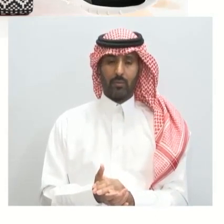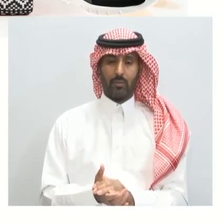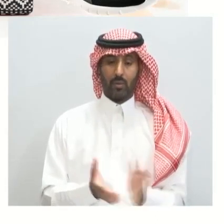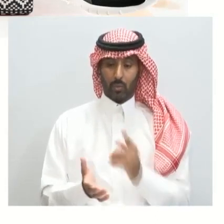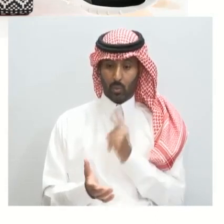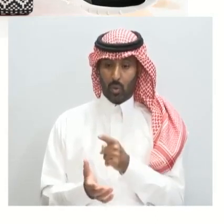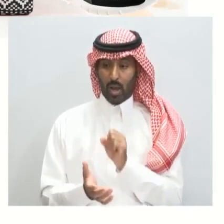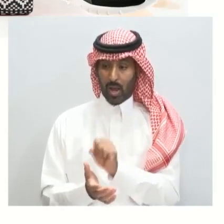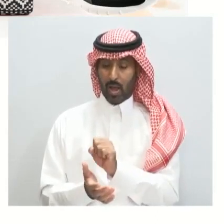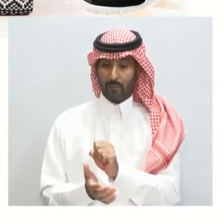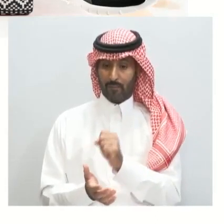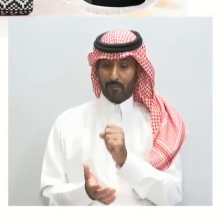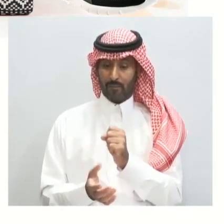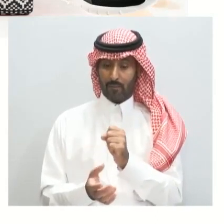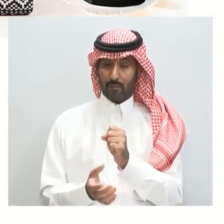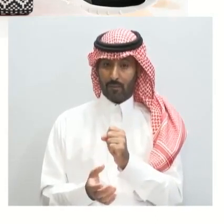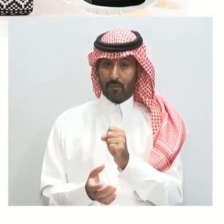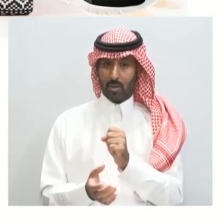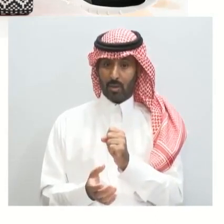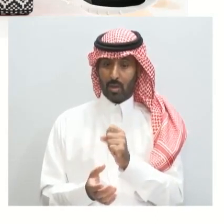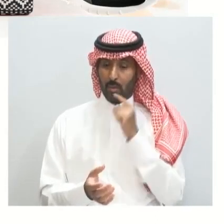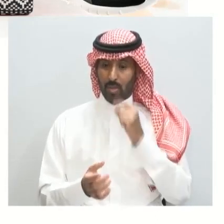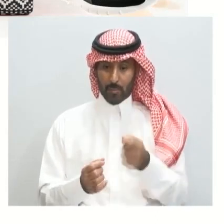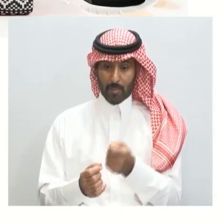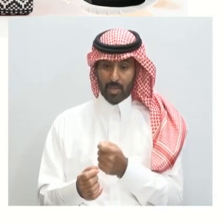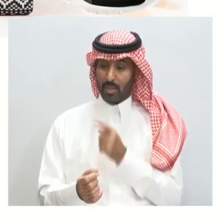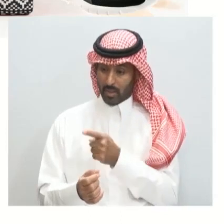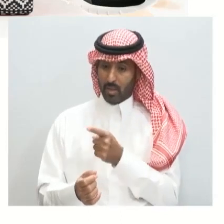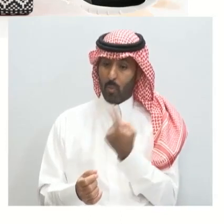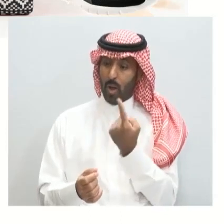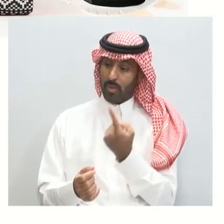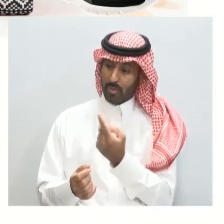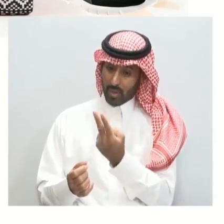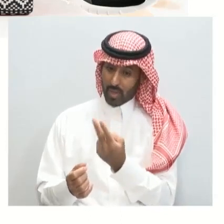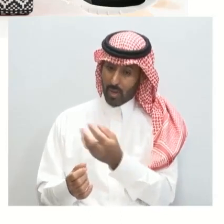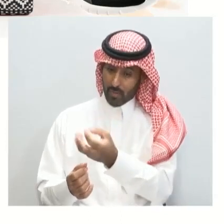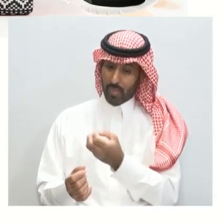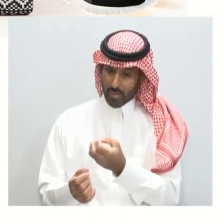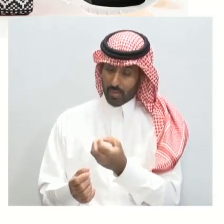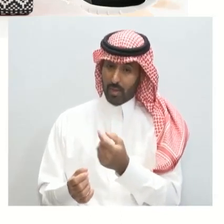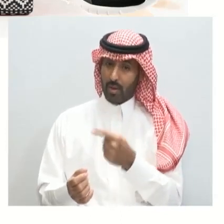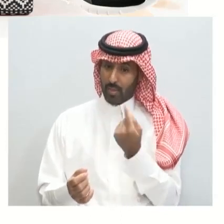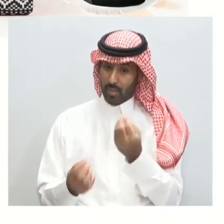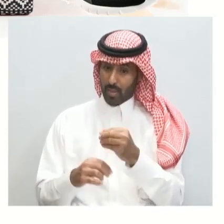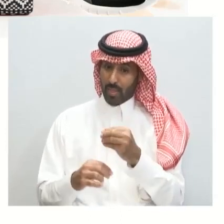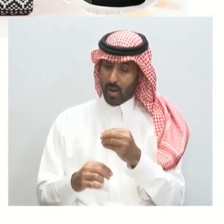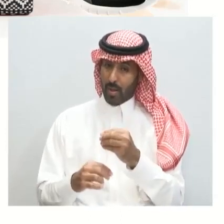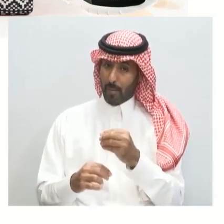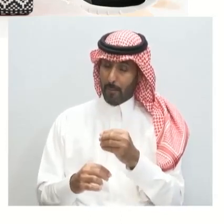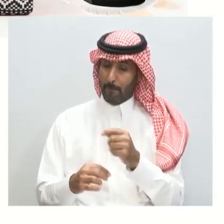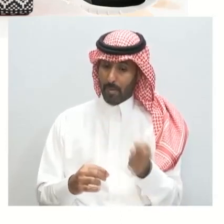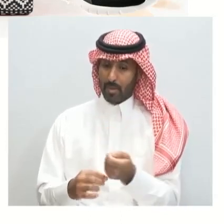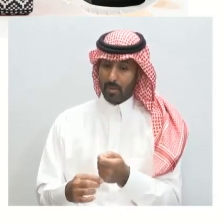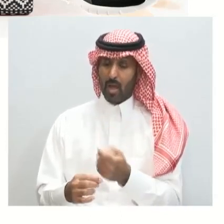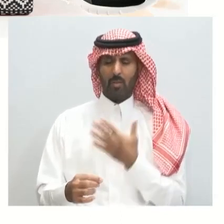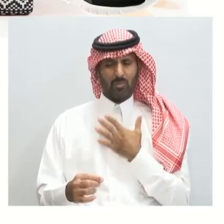Do you have another or others? Pen, so we have pen, which is singular, which makes it another.